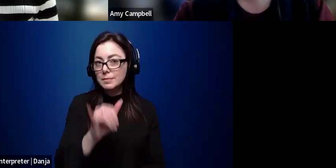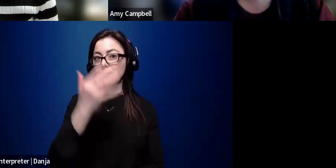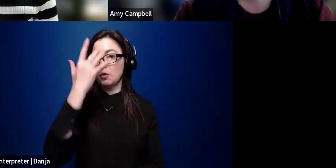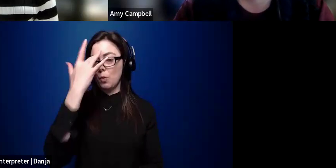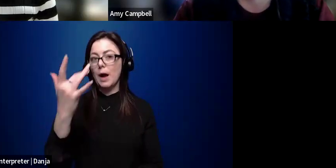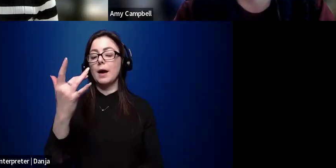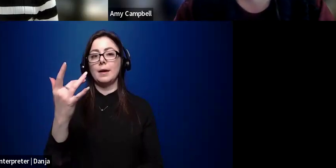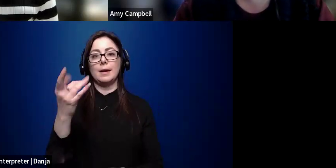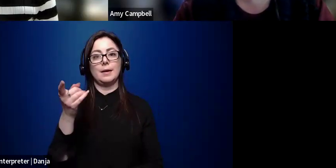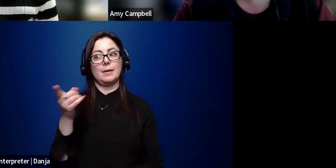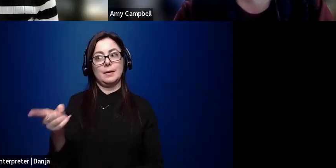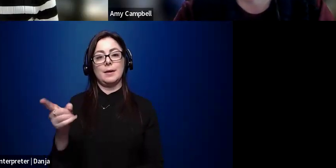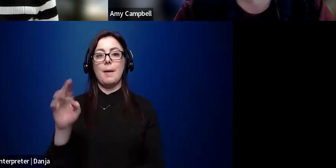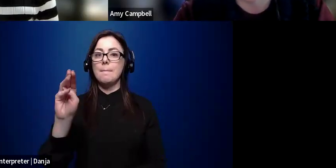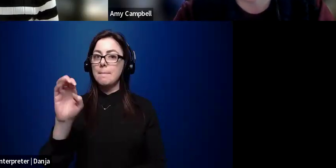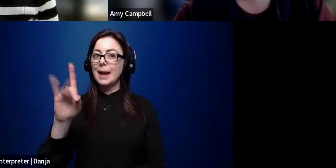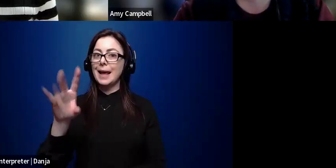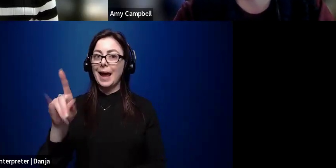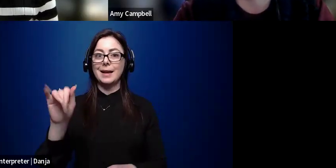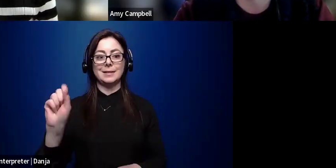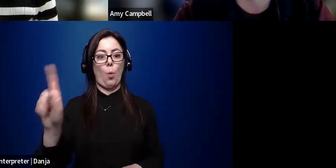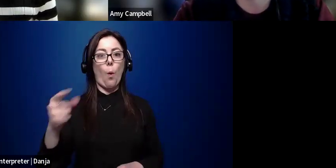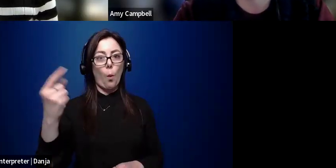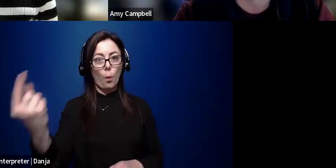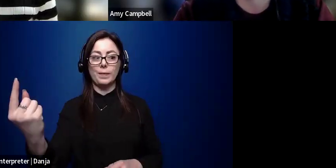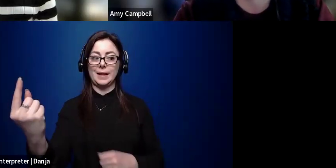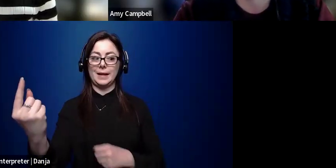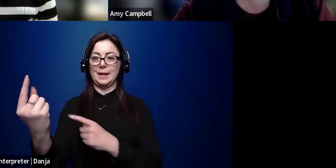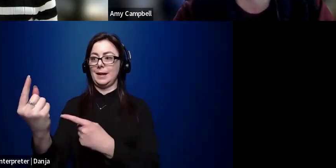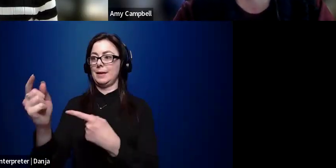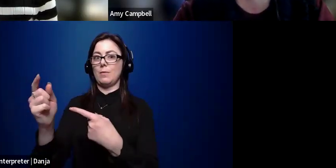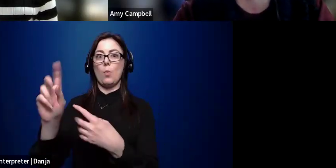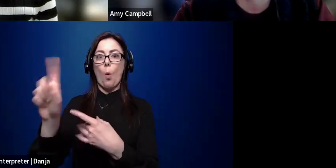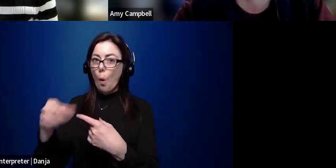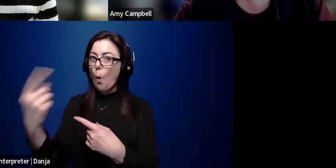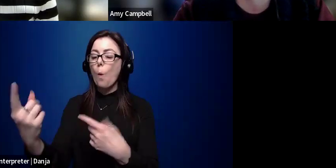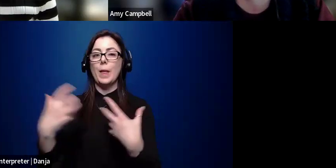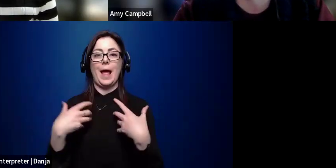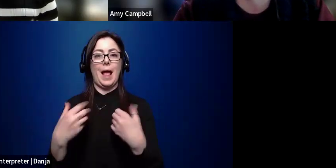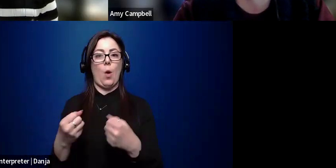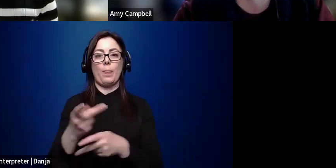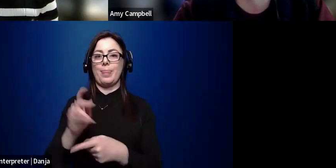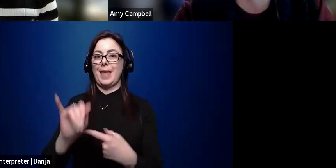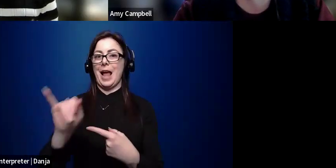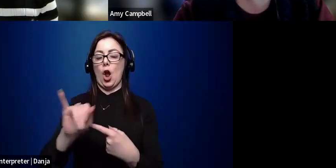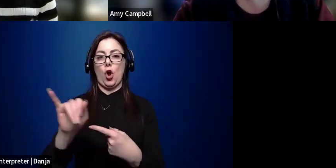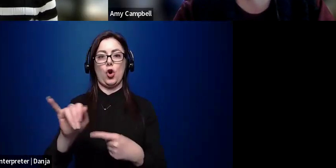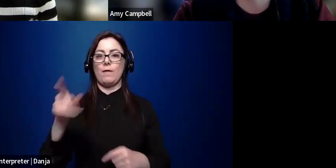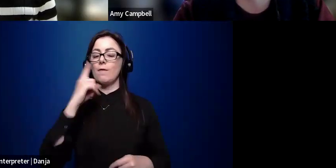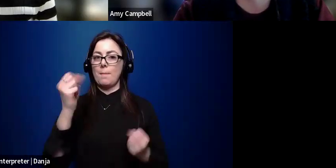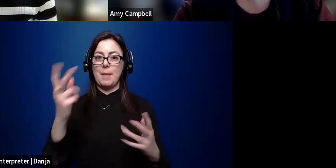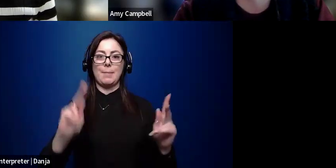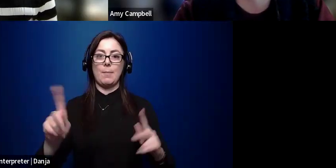or not, doesn't have to be the main funding source, but it is a healthcare, the only healthcare option for many people. It is the main funding source